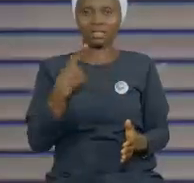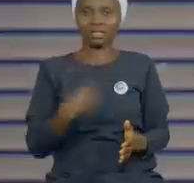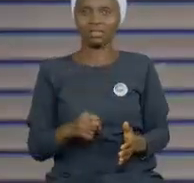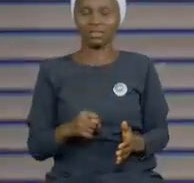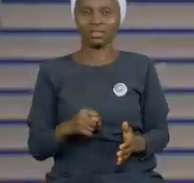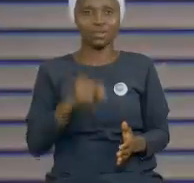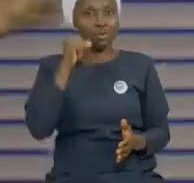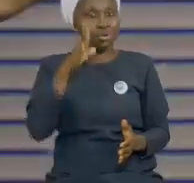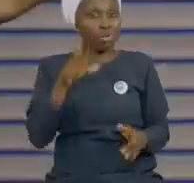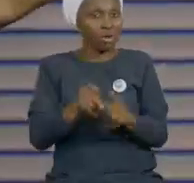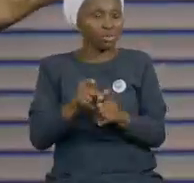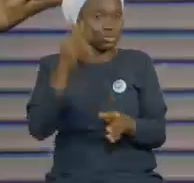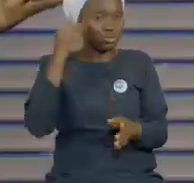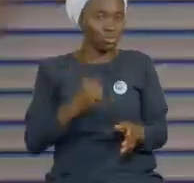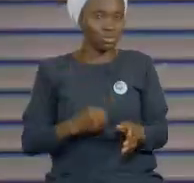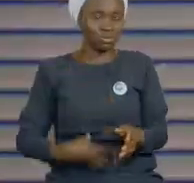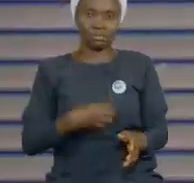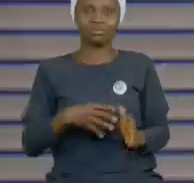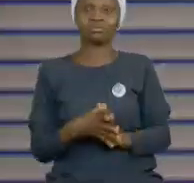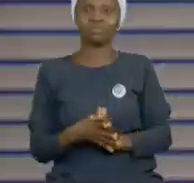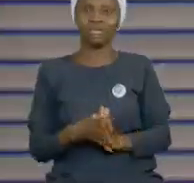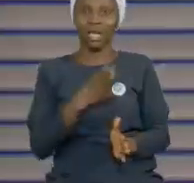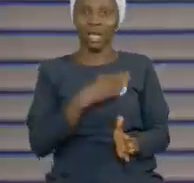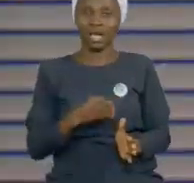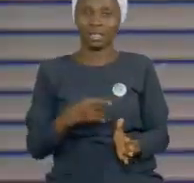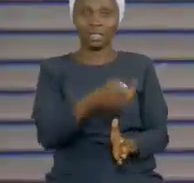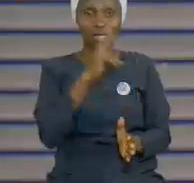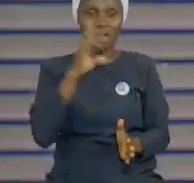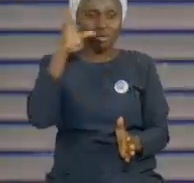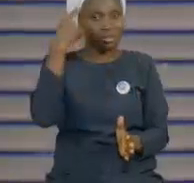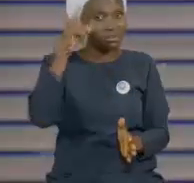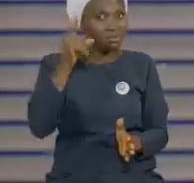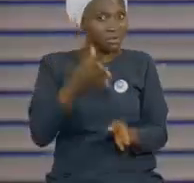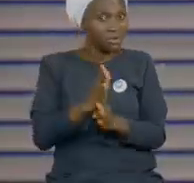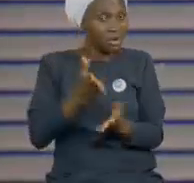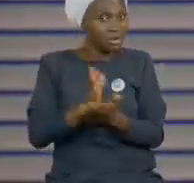find the time, the appropriate time. And so they threw him into the prison.